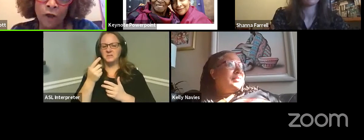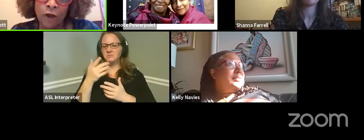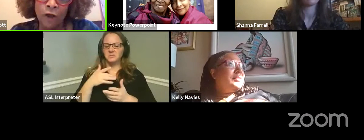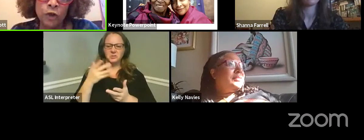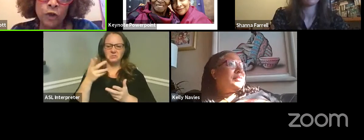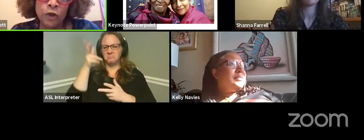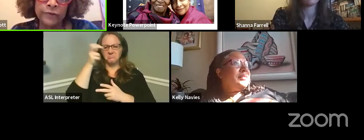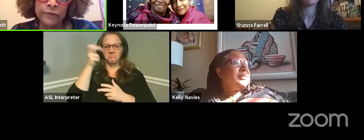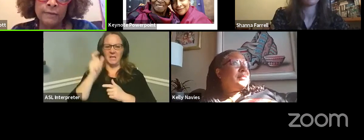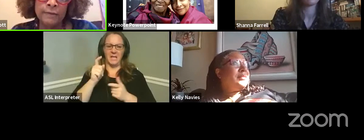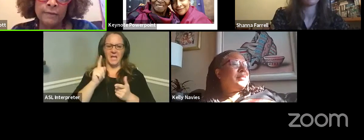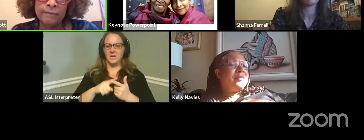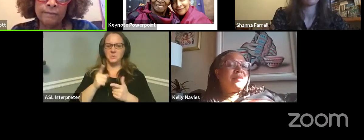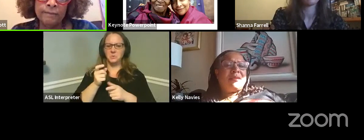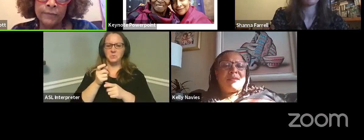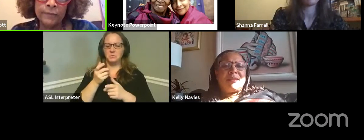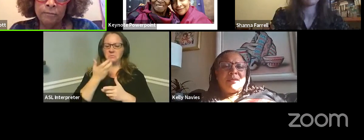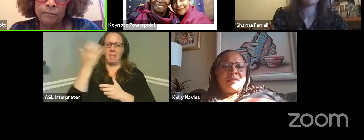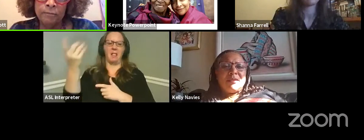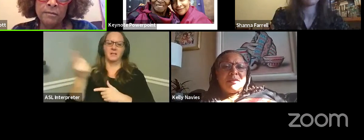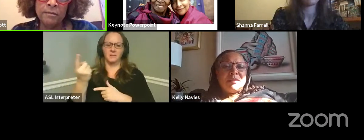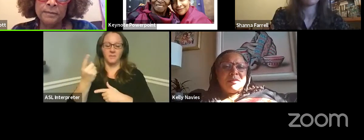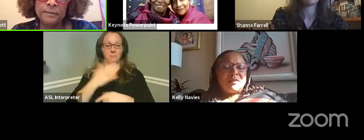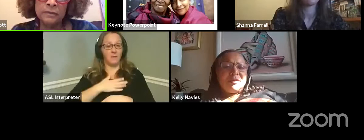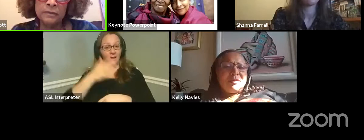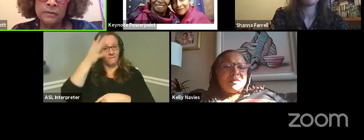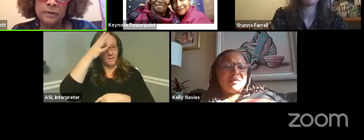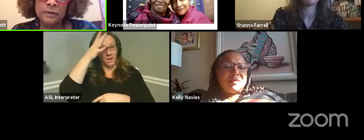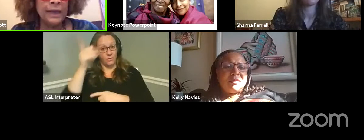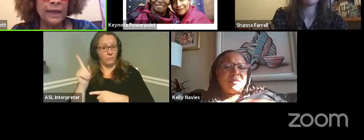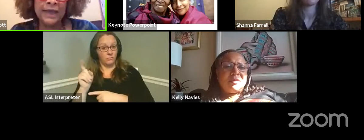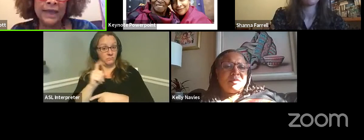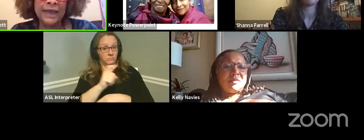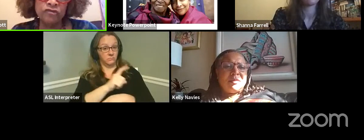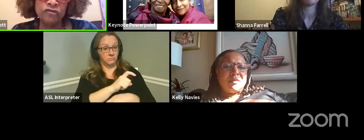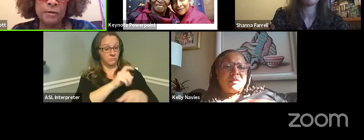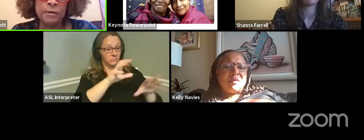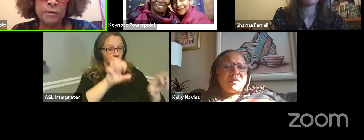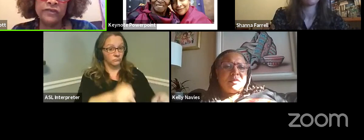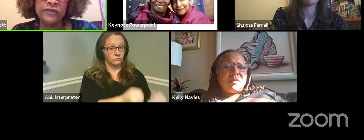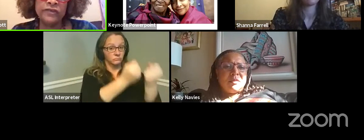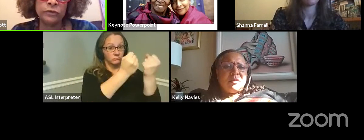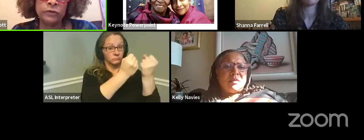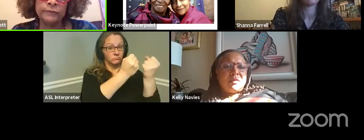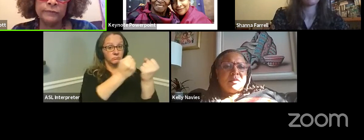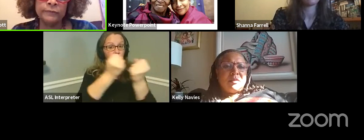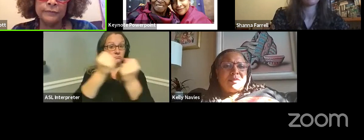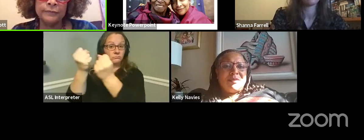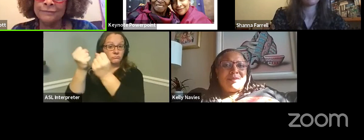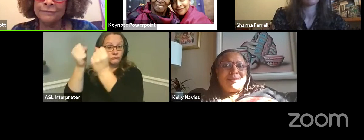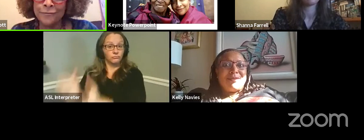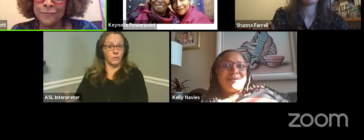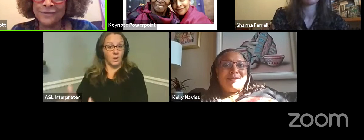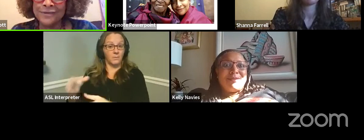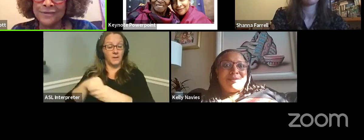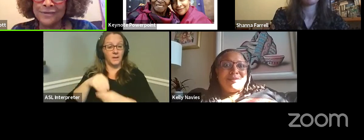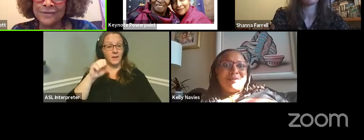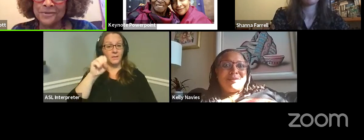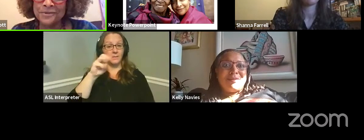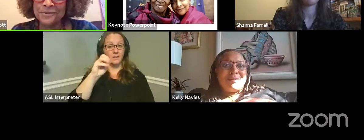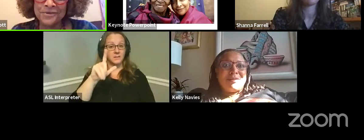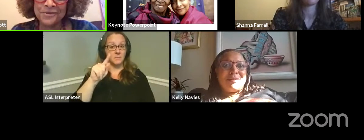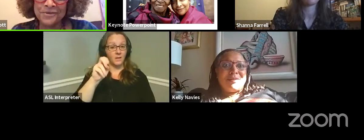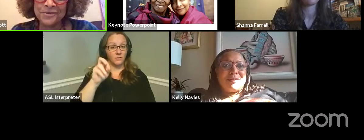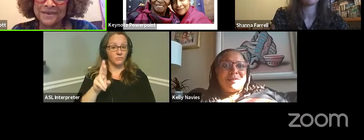My father went over to him, picked him up, and decided to drop him in the smelter. Racism is